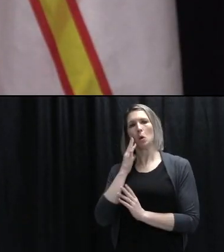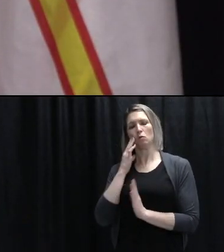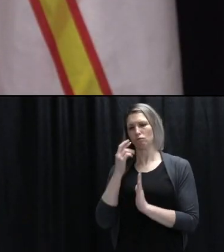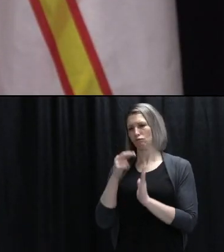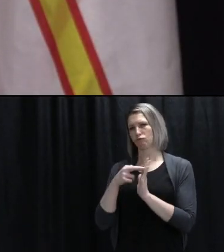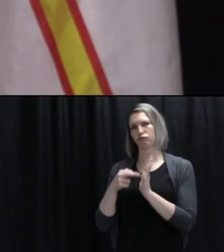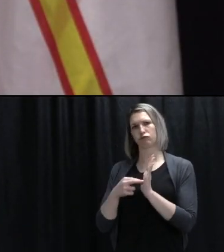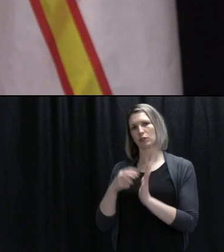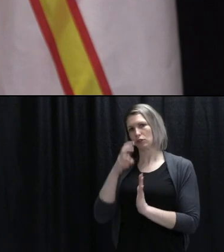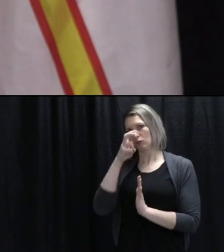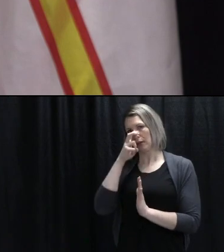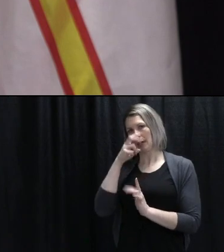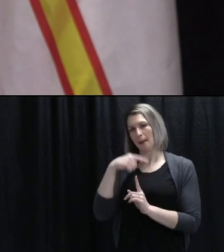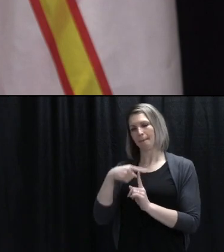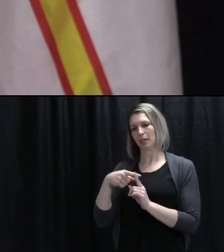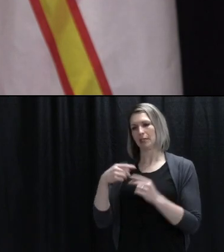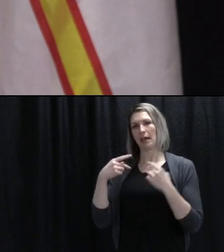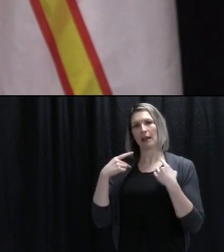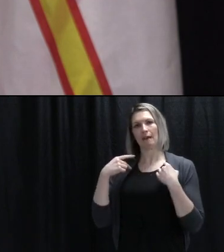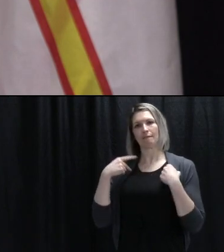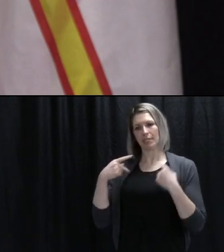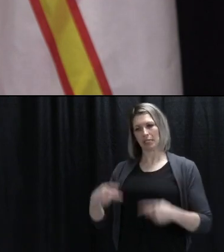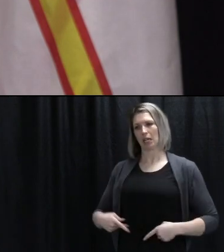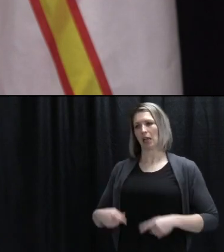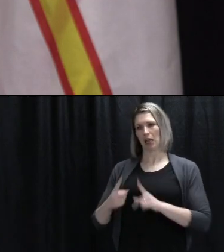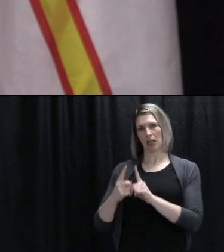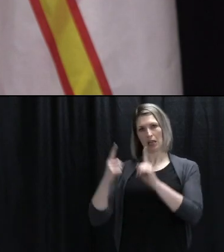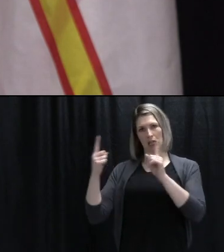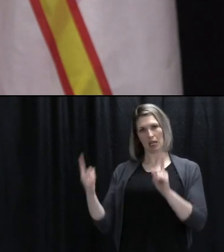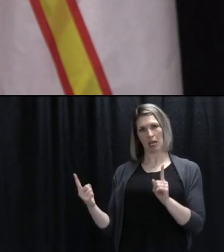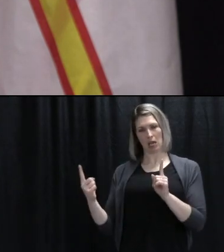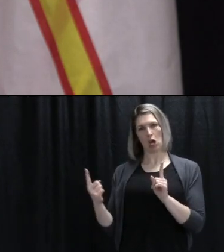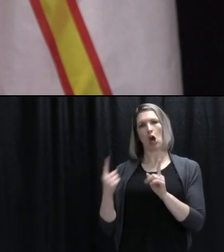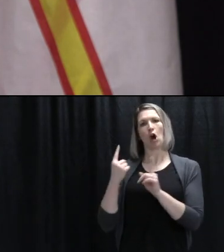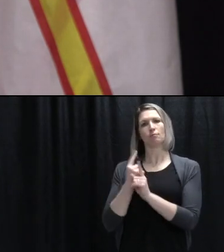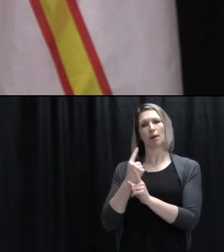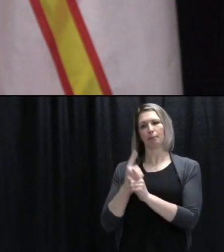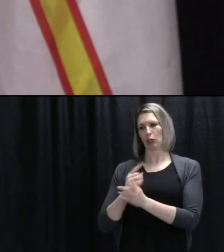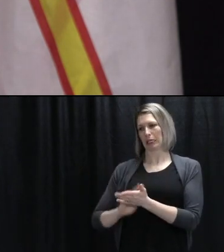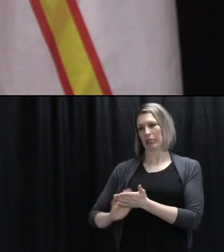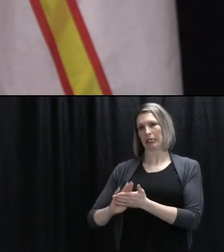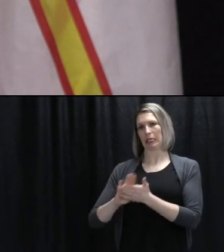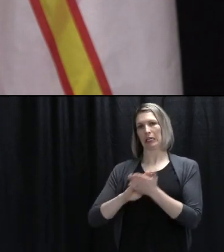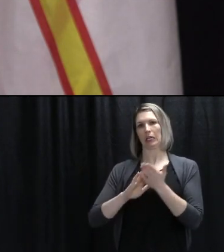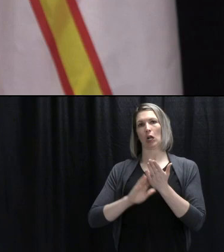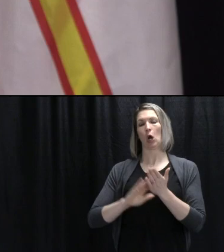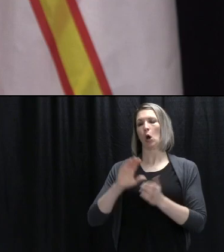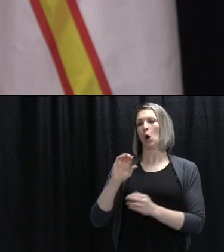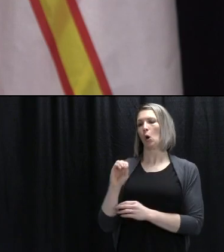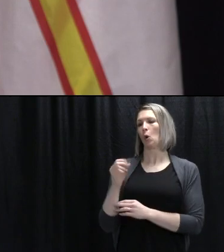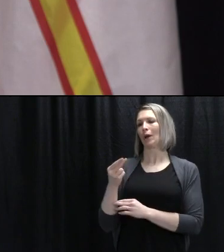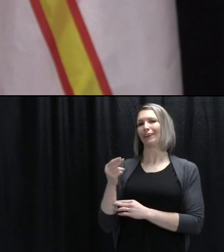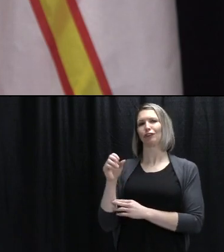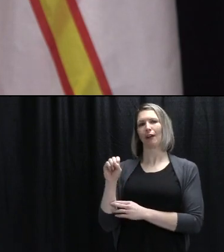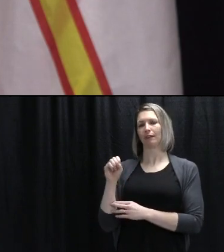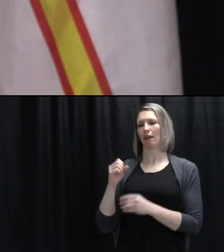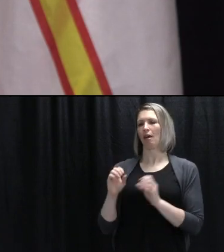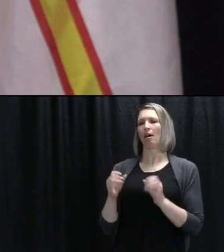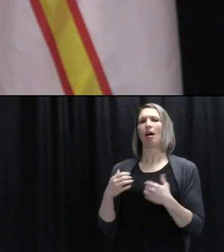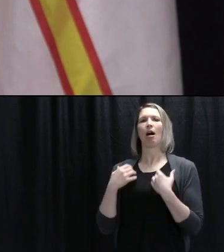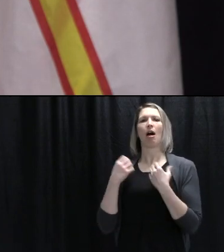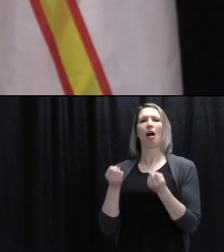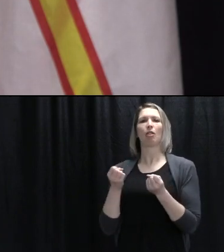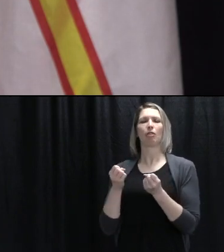comes to physical distancing, the proper hygiene, what would be required on site. We have OH&S inspectors that will be available and